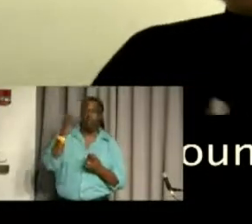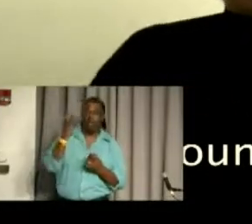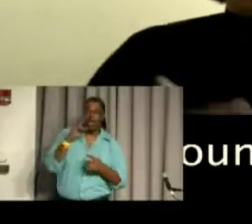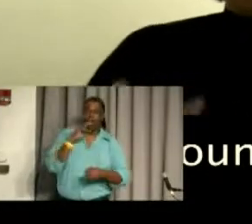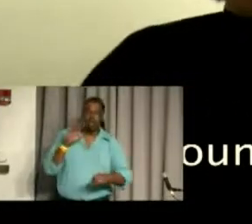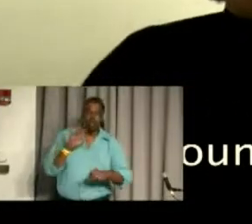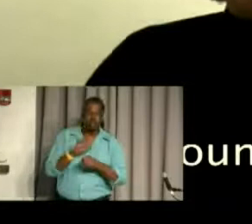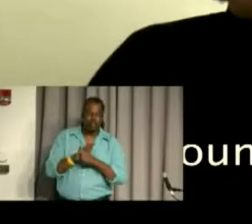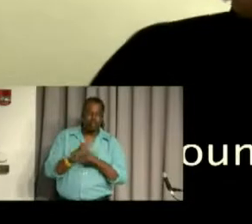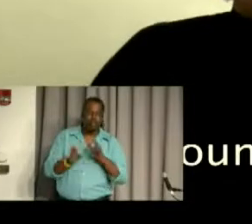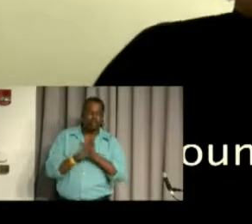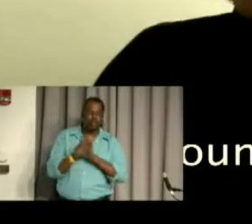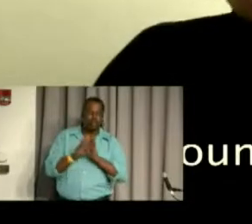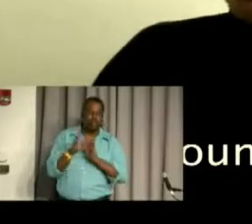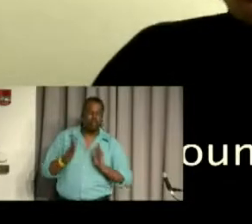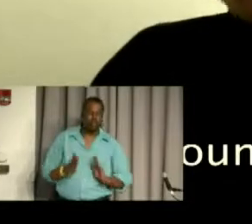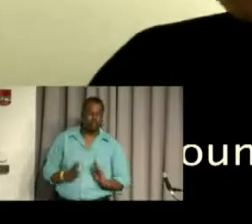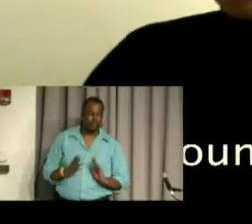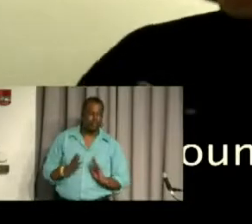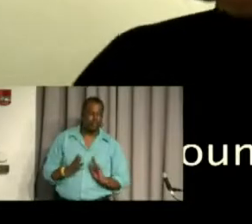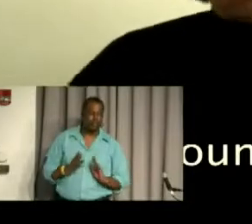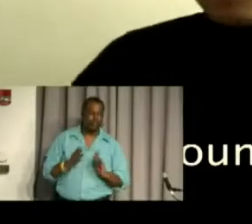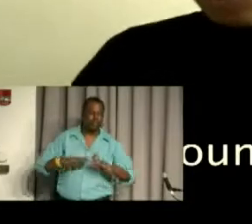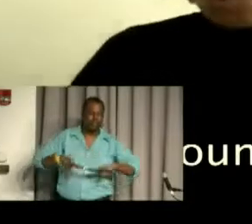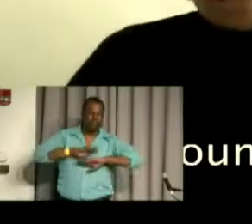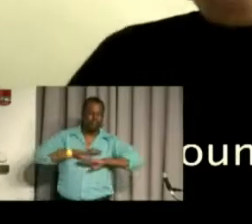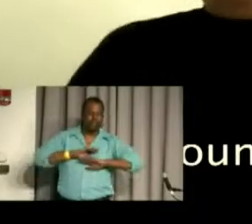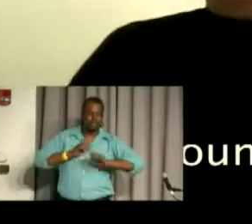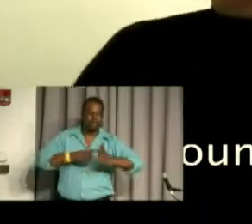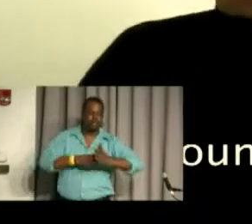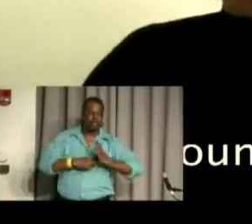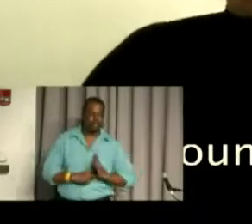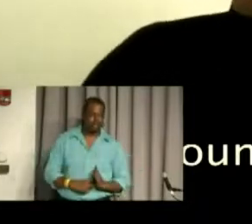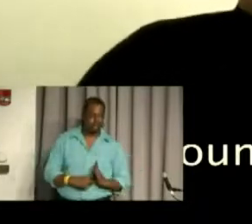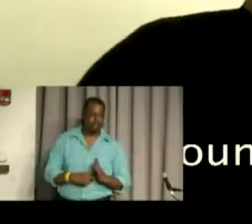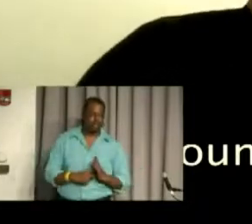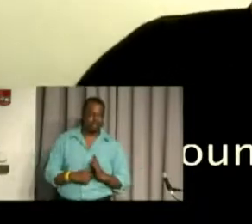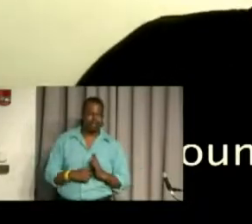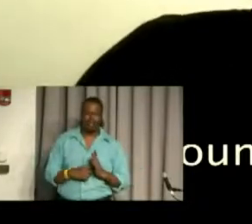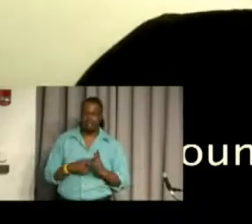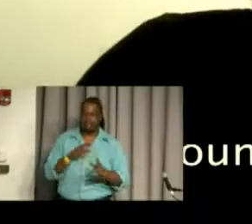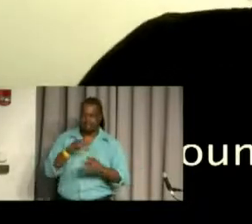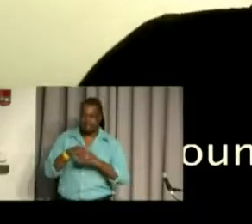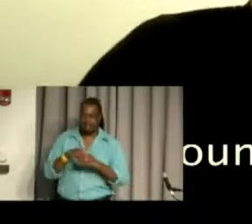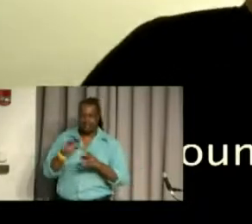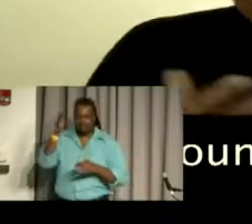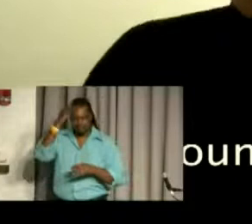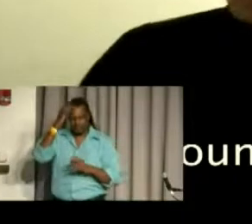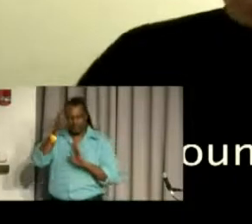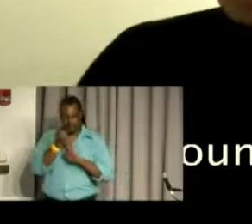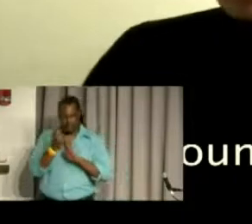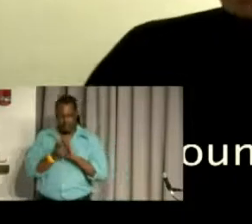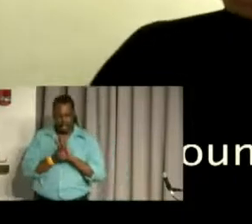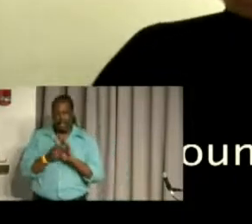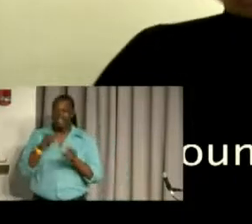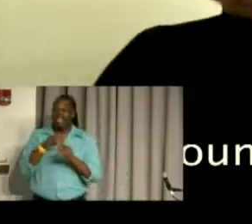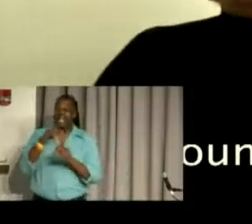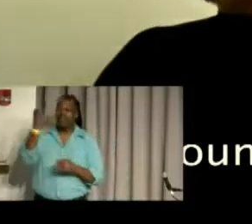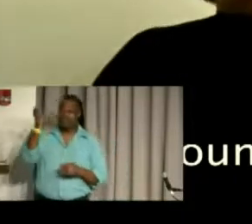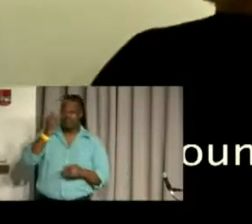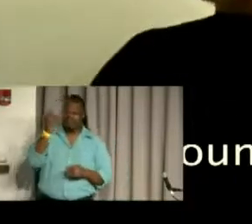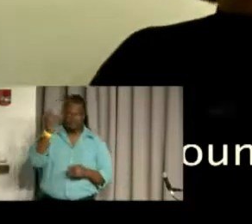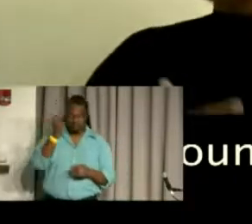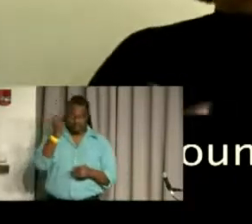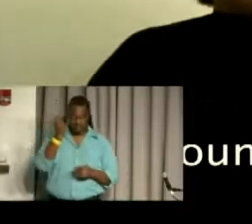that developers meet the criteria laid out in these federal laws. In theory, Louisiana has